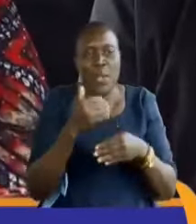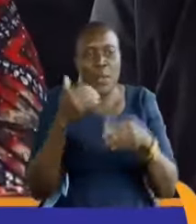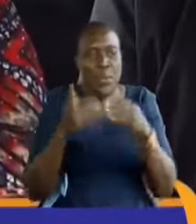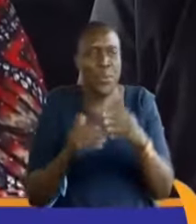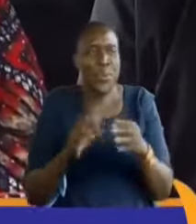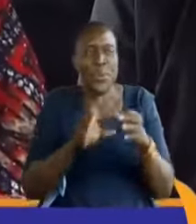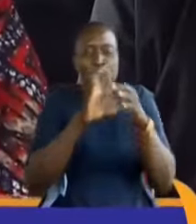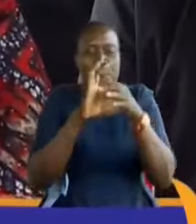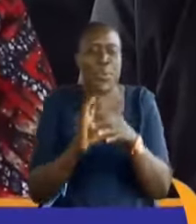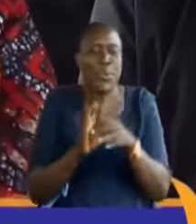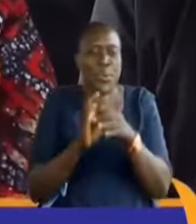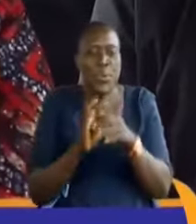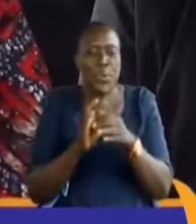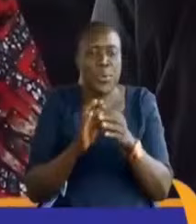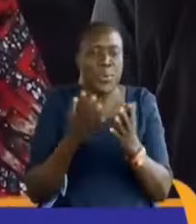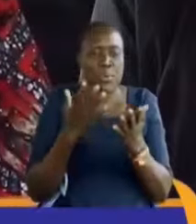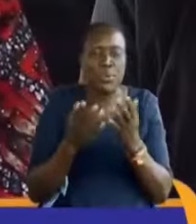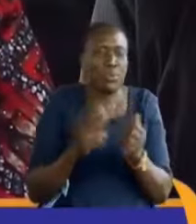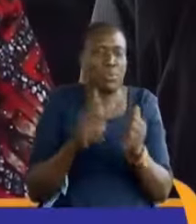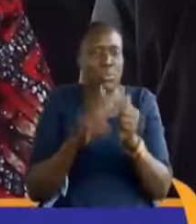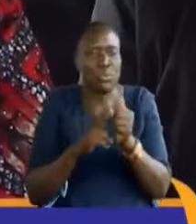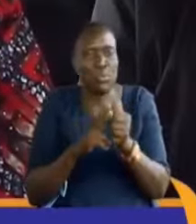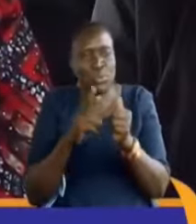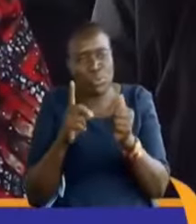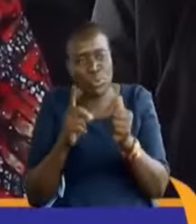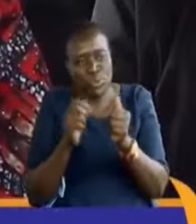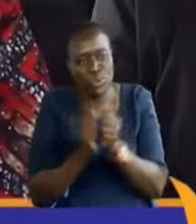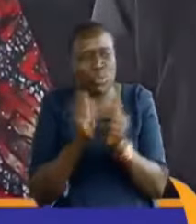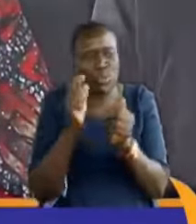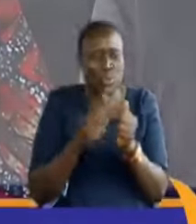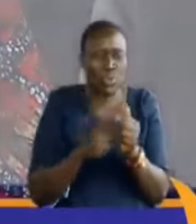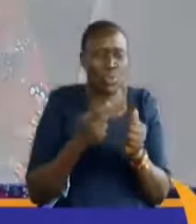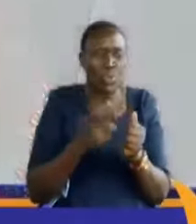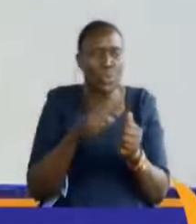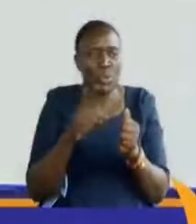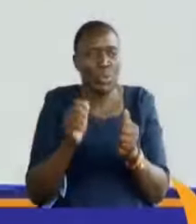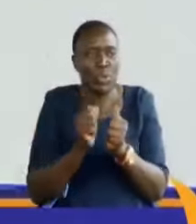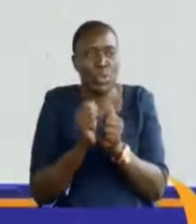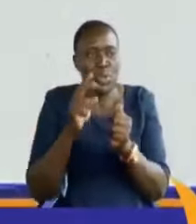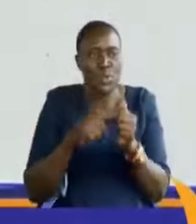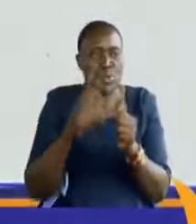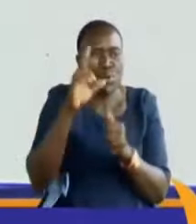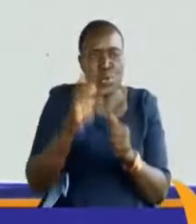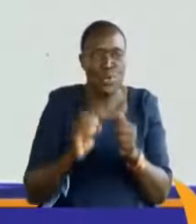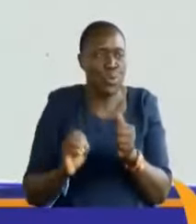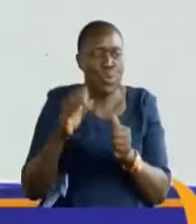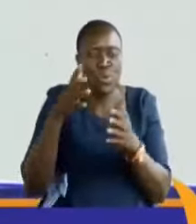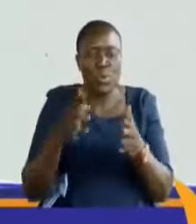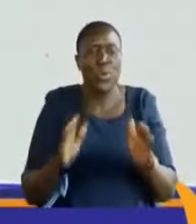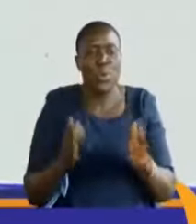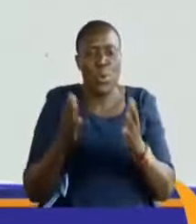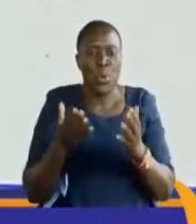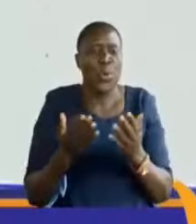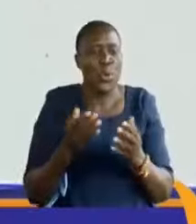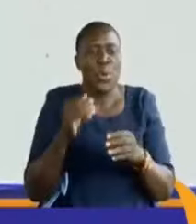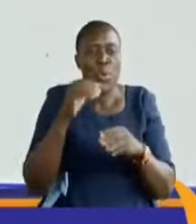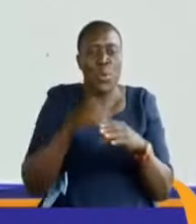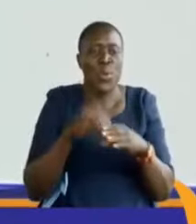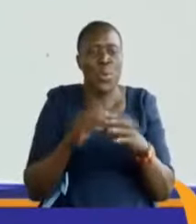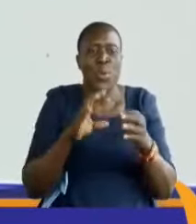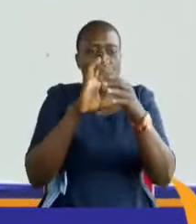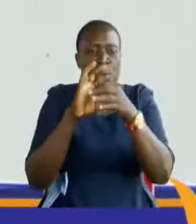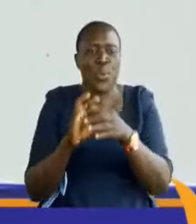bonds, yielding them 16 to 17%, or money market funds. I want to encourage the investment corporation that